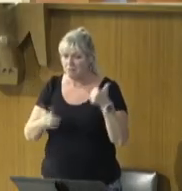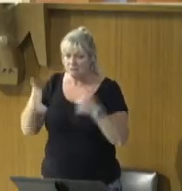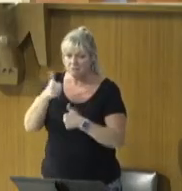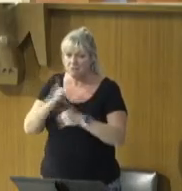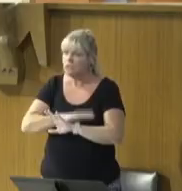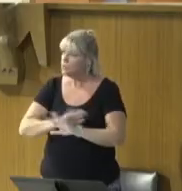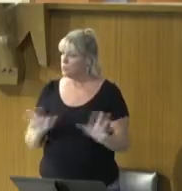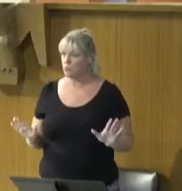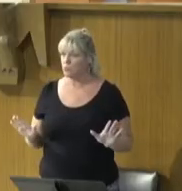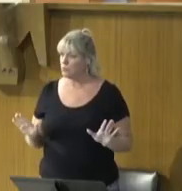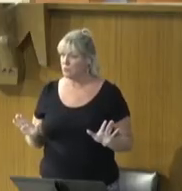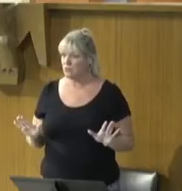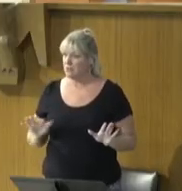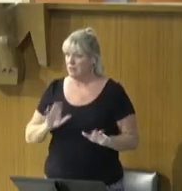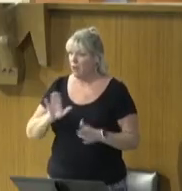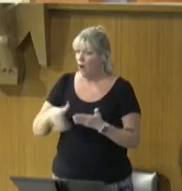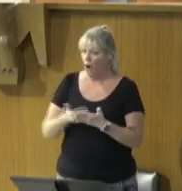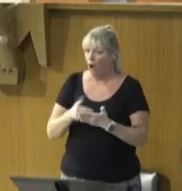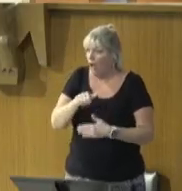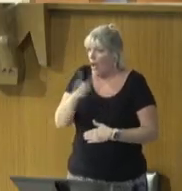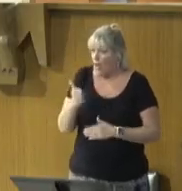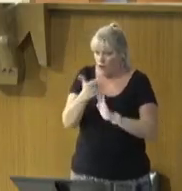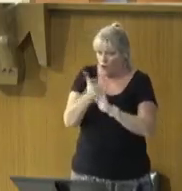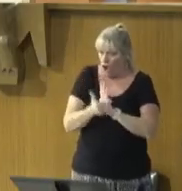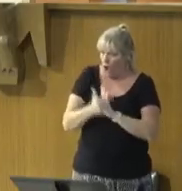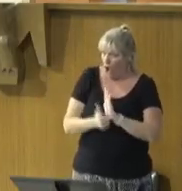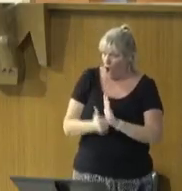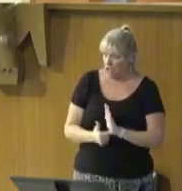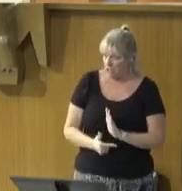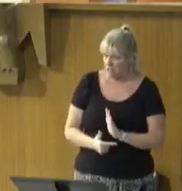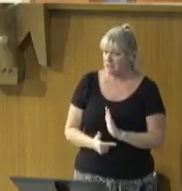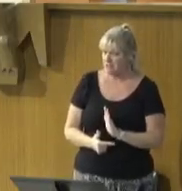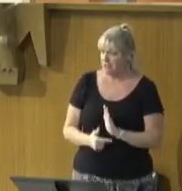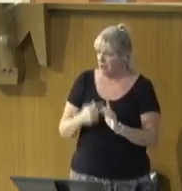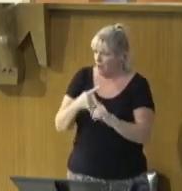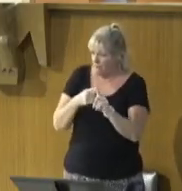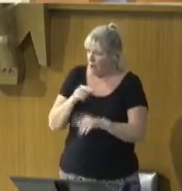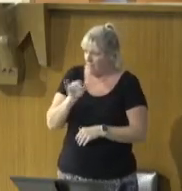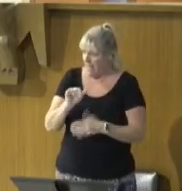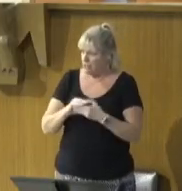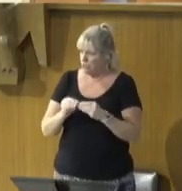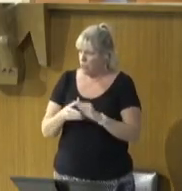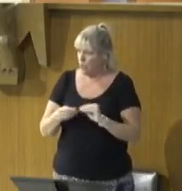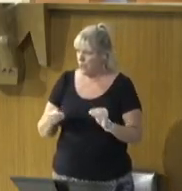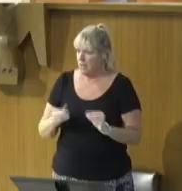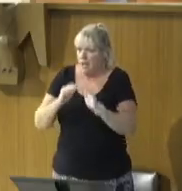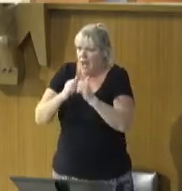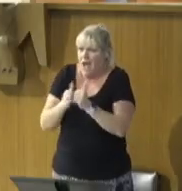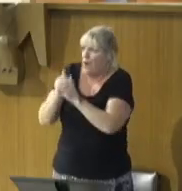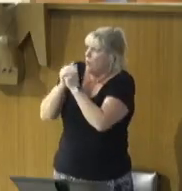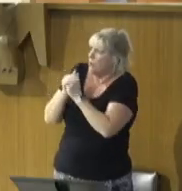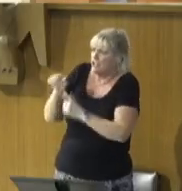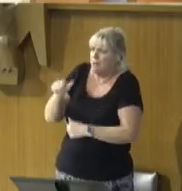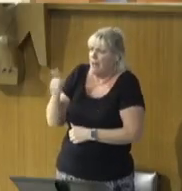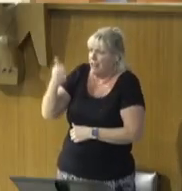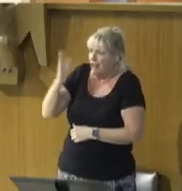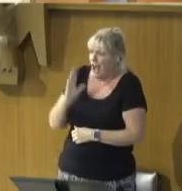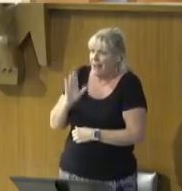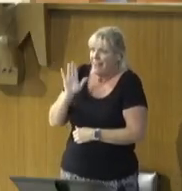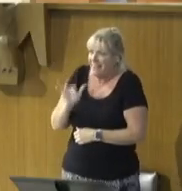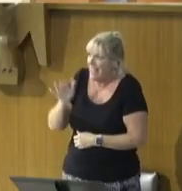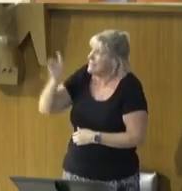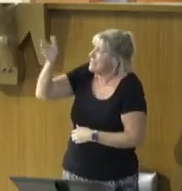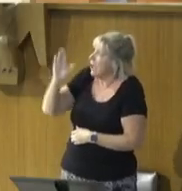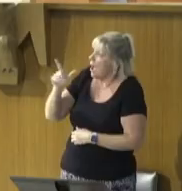All the other laws find their basis in the story of the Exodus. How could you worship another God when this is the God